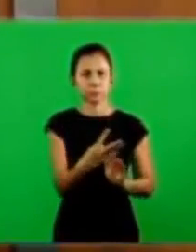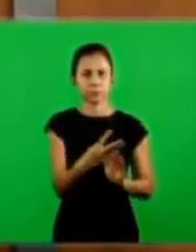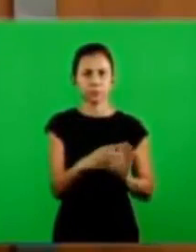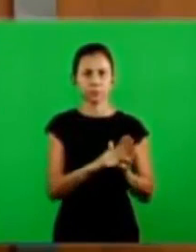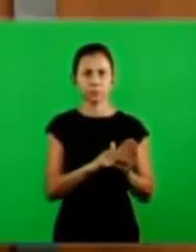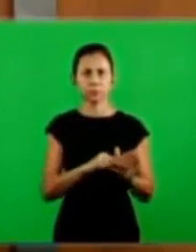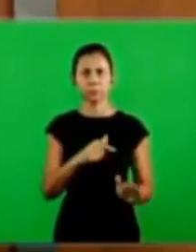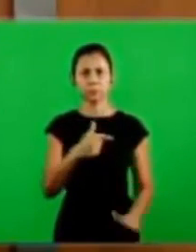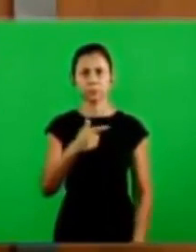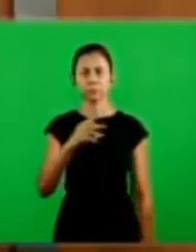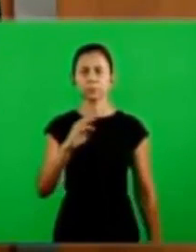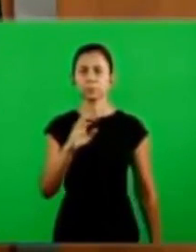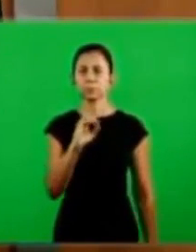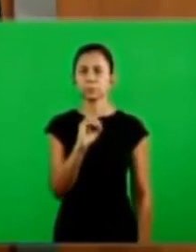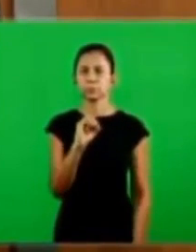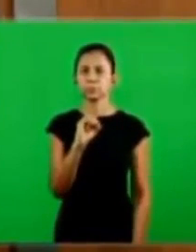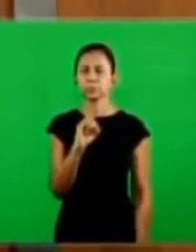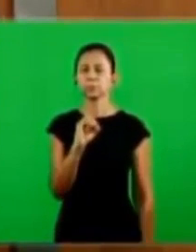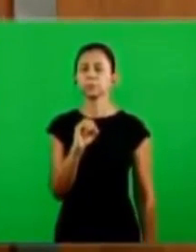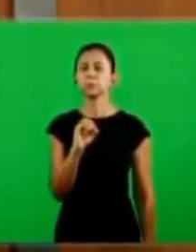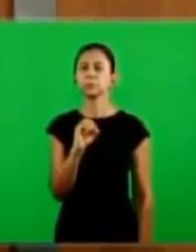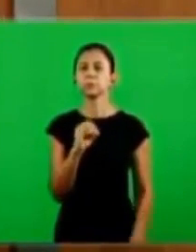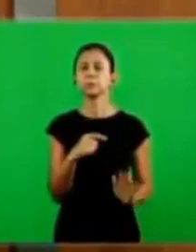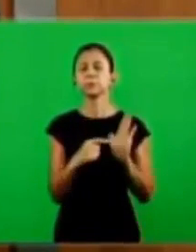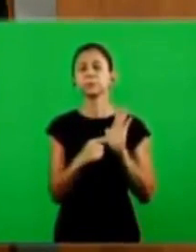Luke 24, verse 30